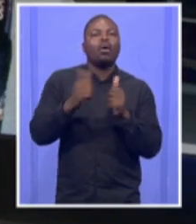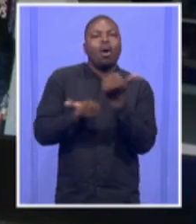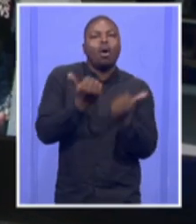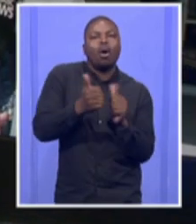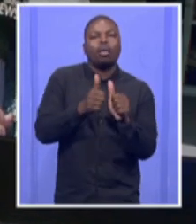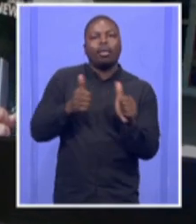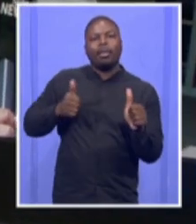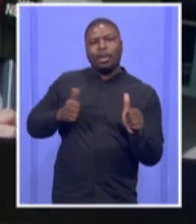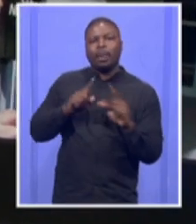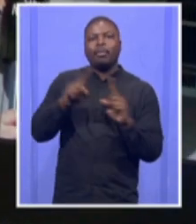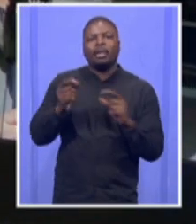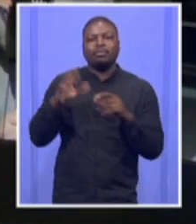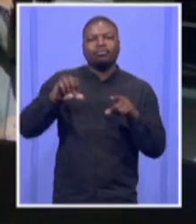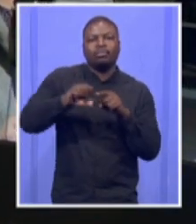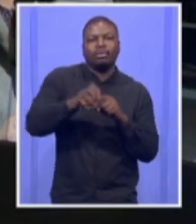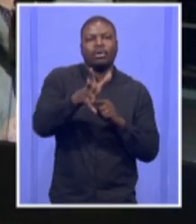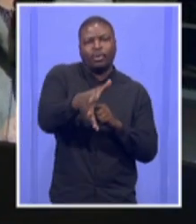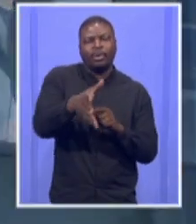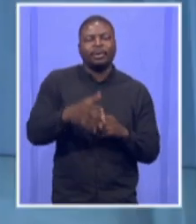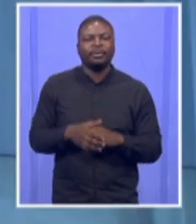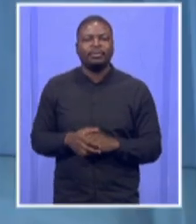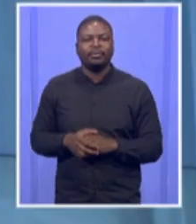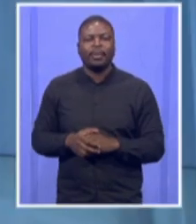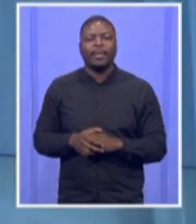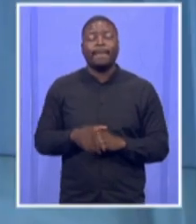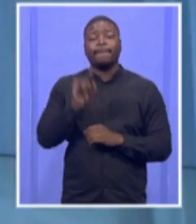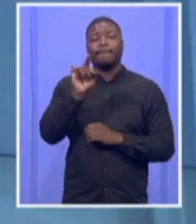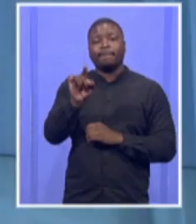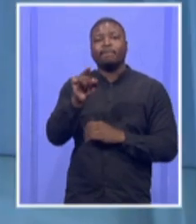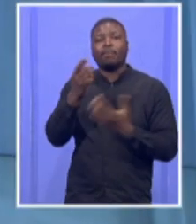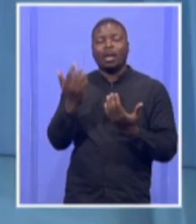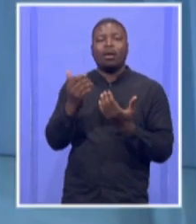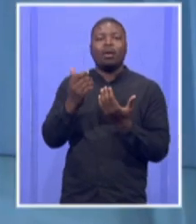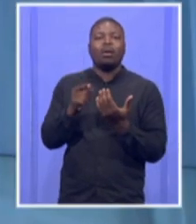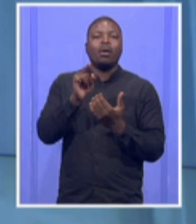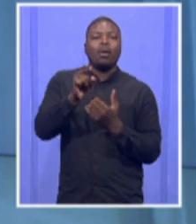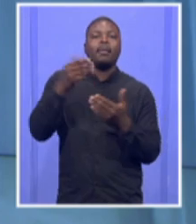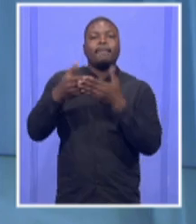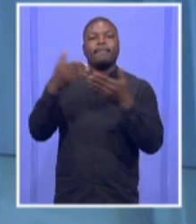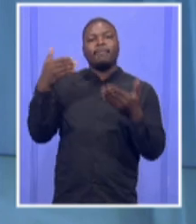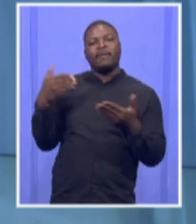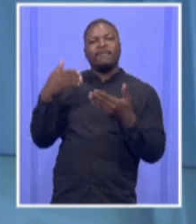us the latest in terms of the court appearance by the former Etiwini mayor and 21 others.